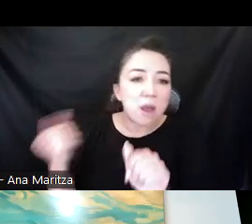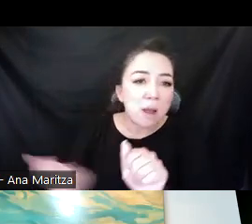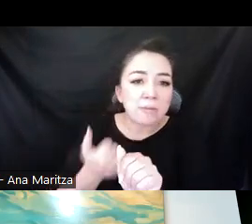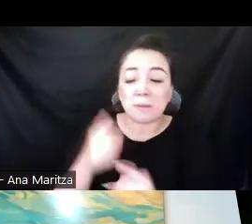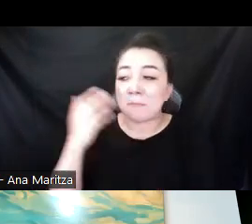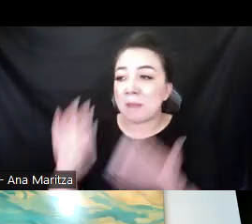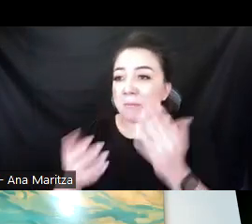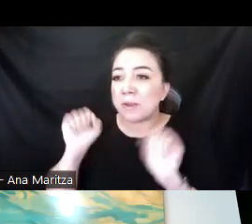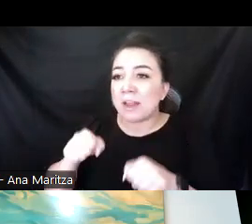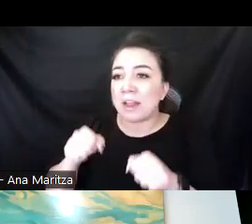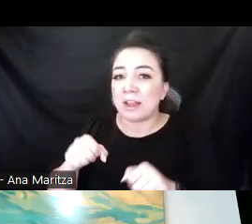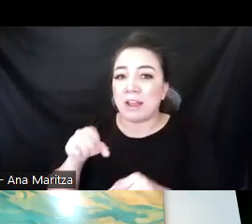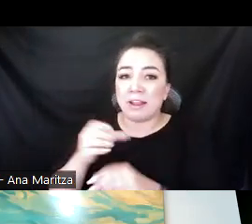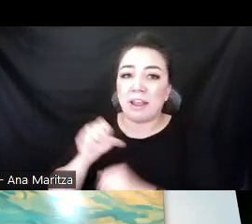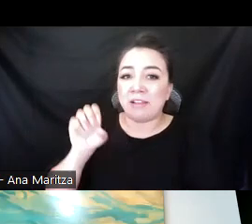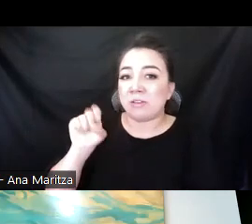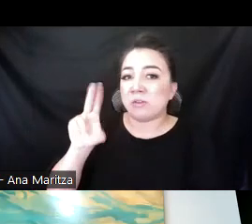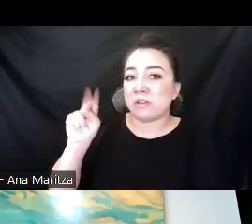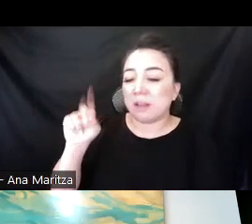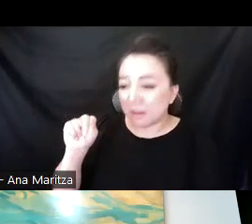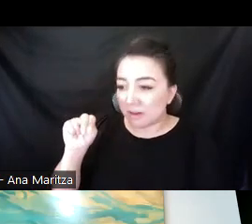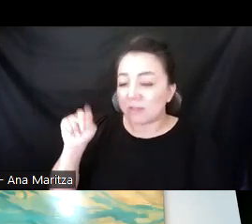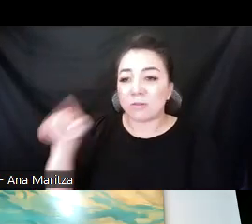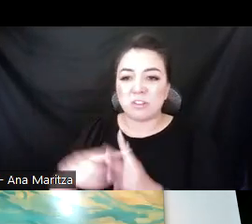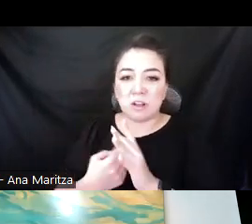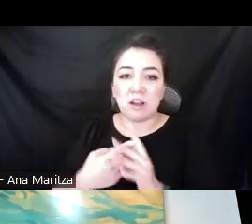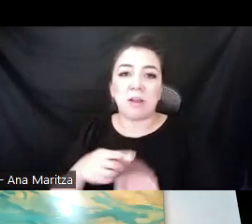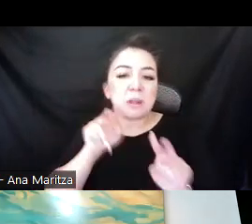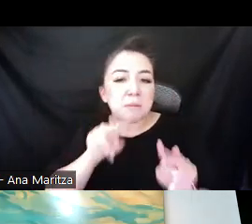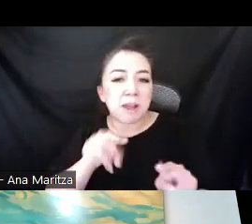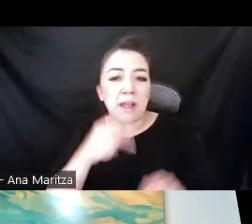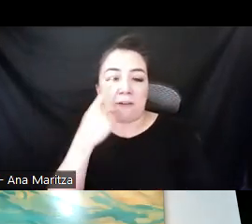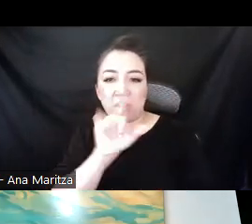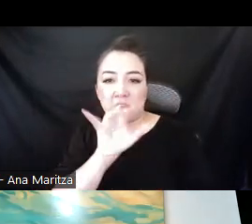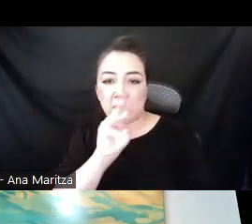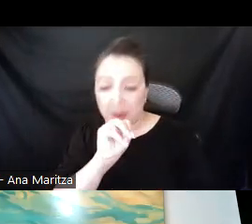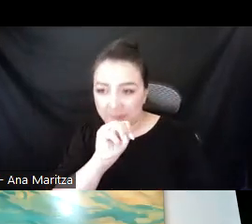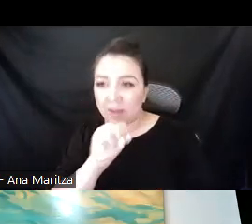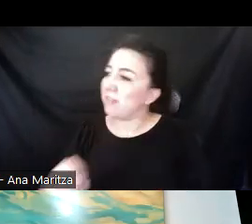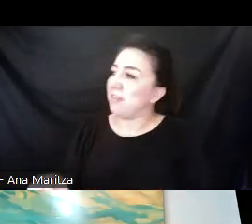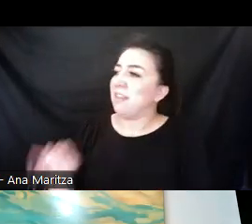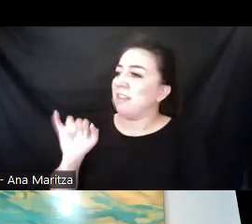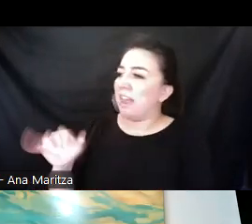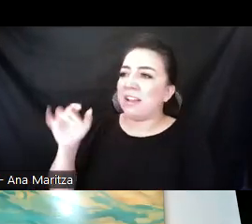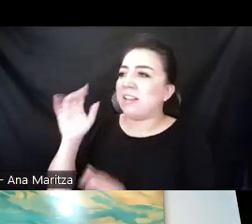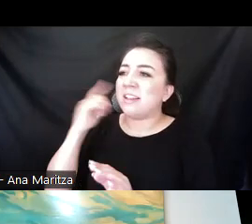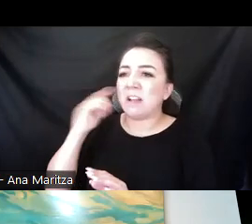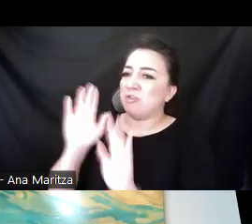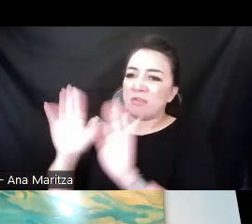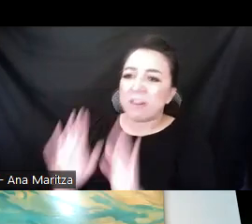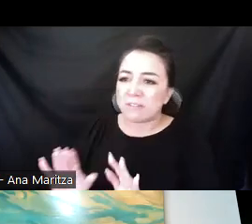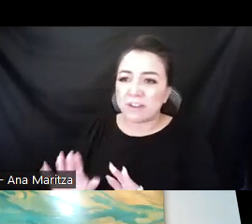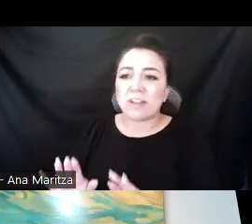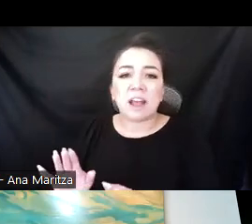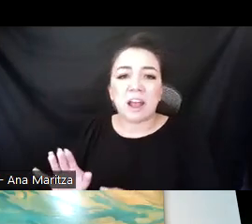can get Susan started, and then we'll just keep an eye out for Kim. That sounds terrific. I will just note